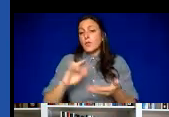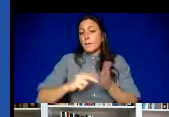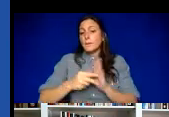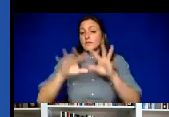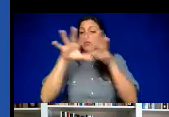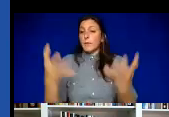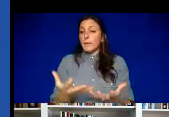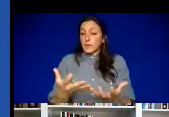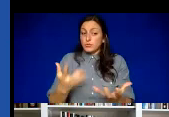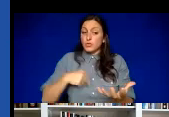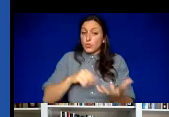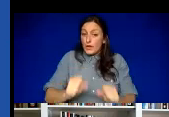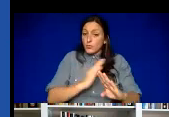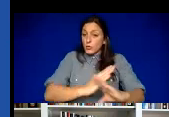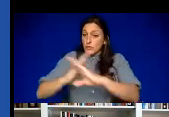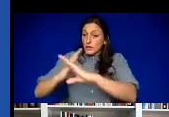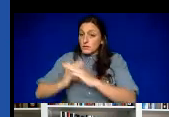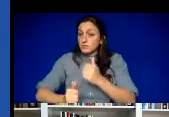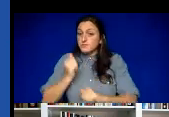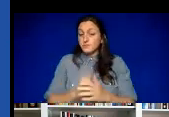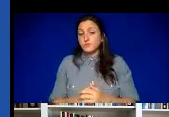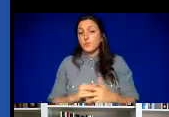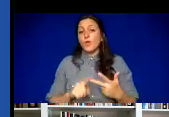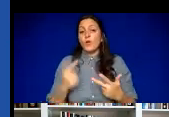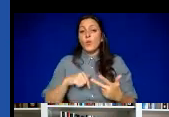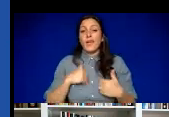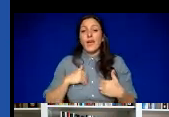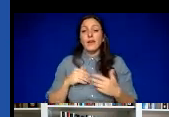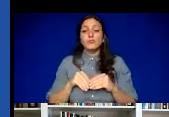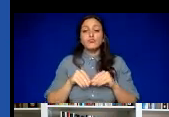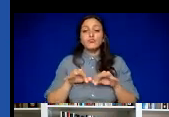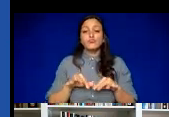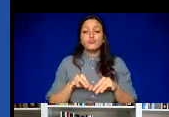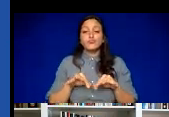will be protected. We had low rates of growth of